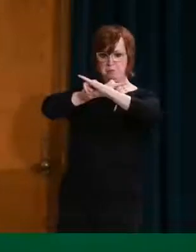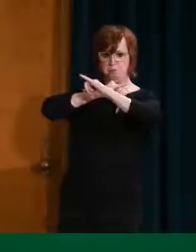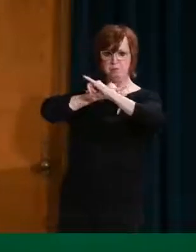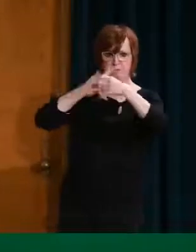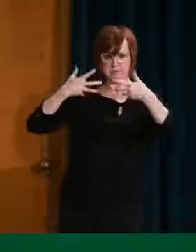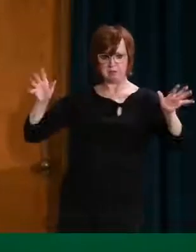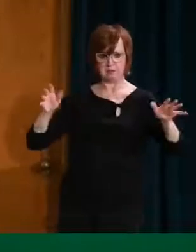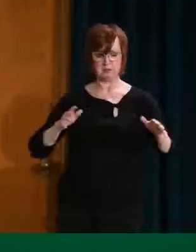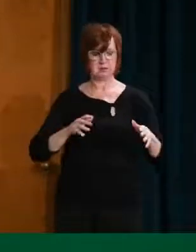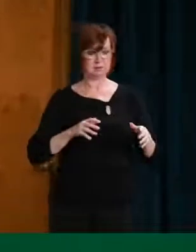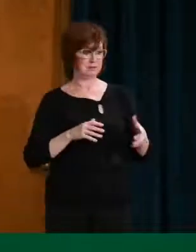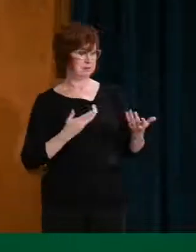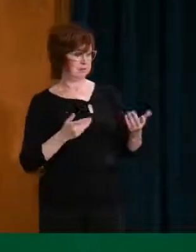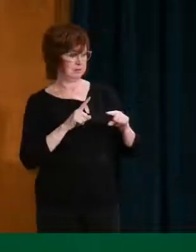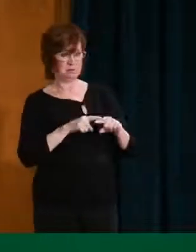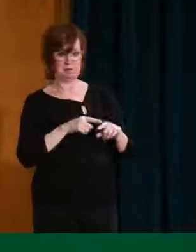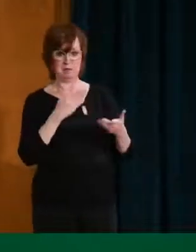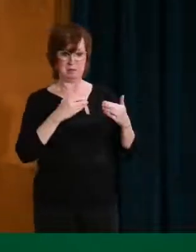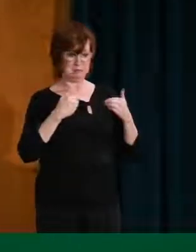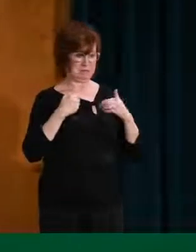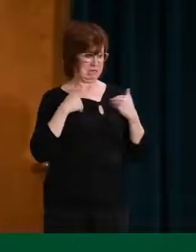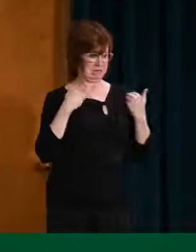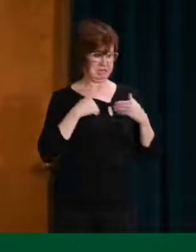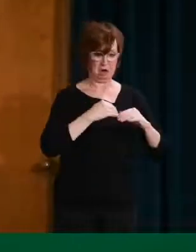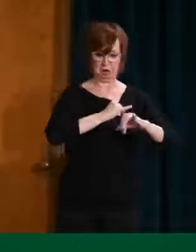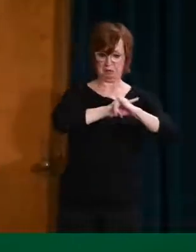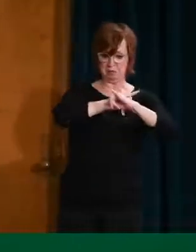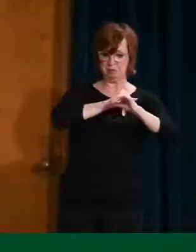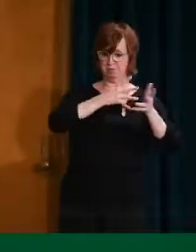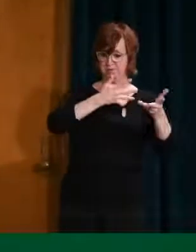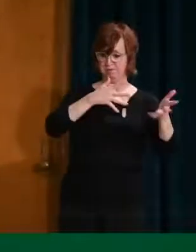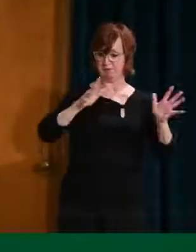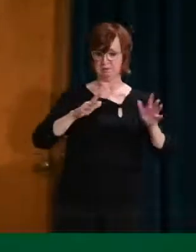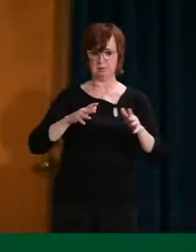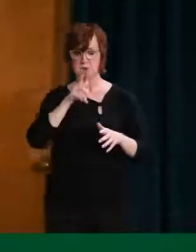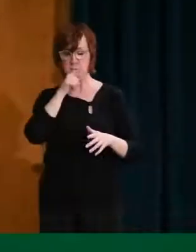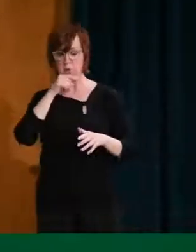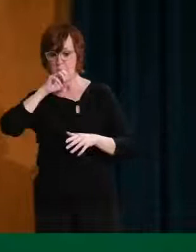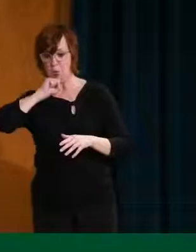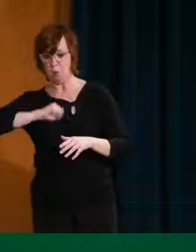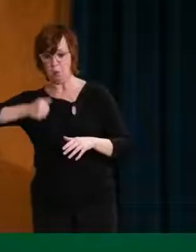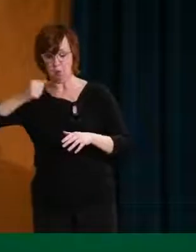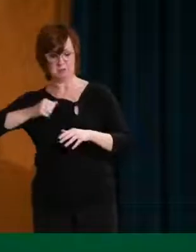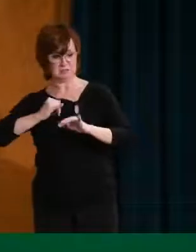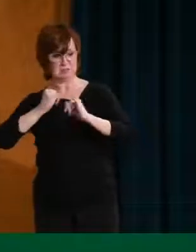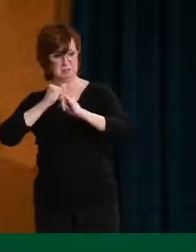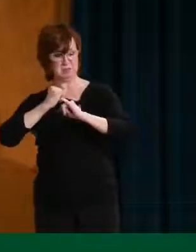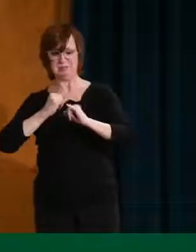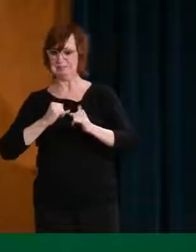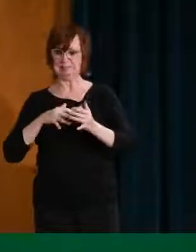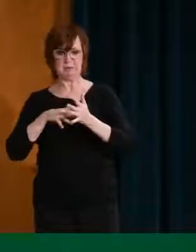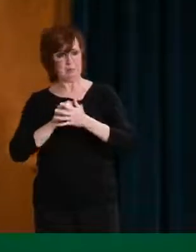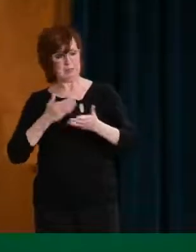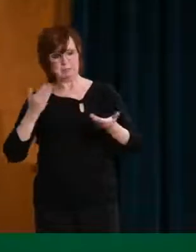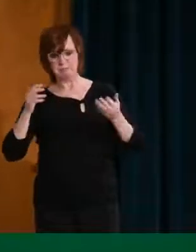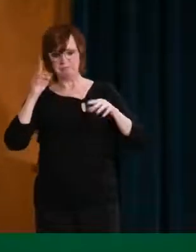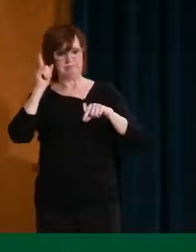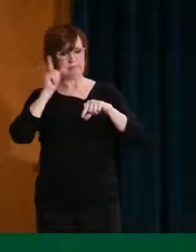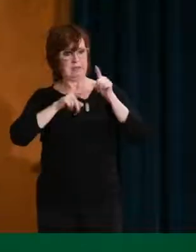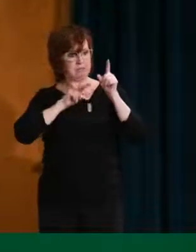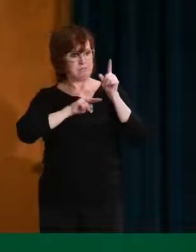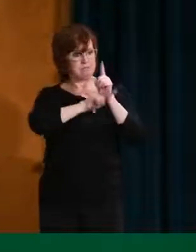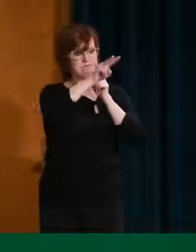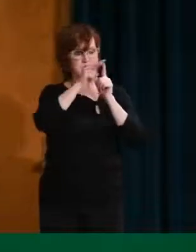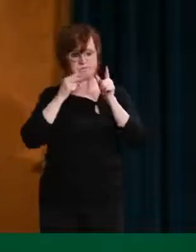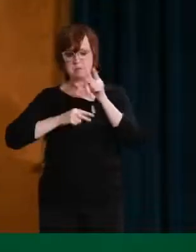immune compromised may develop a weaker immunity, and what that means in terms of risk of getting a future infection either in the short term or long term. So